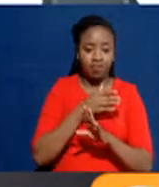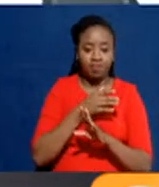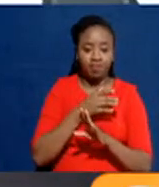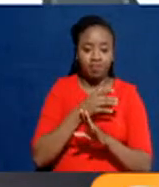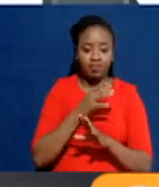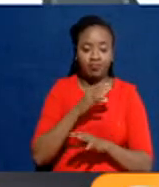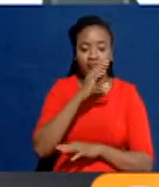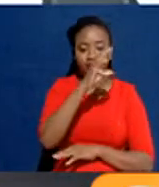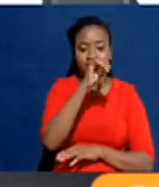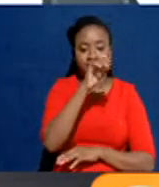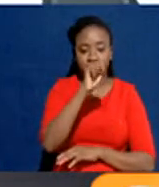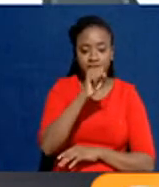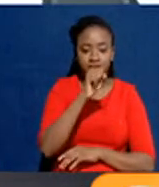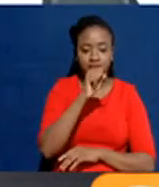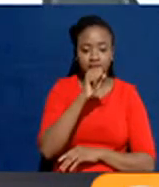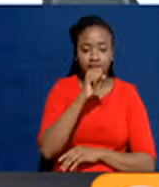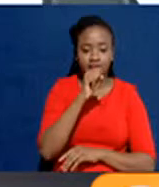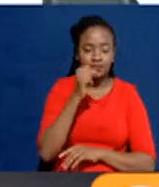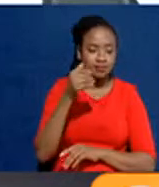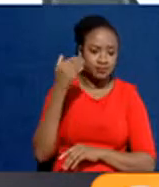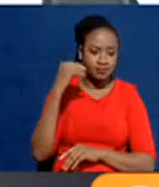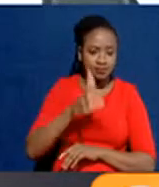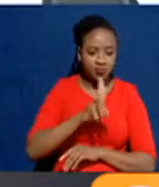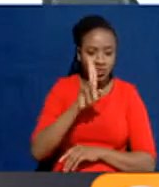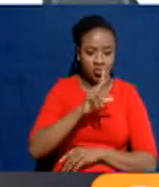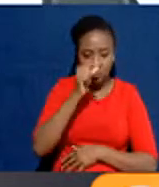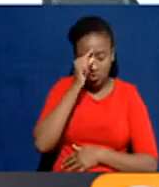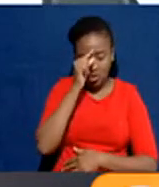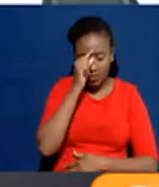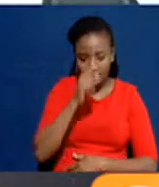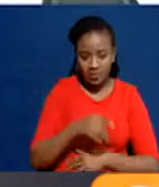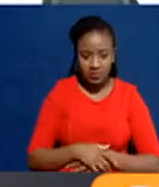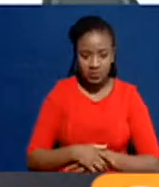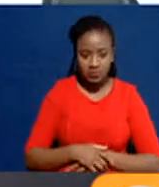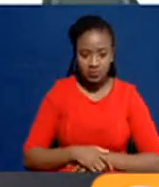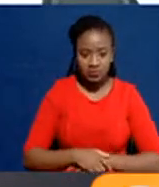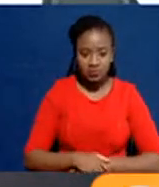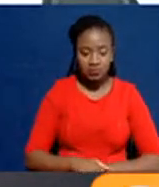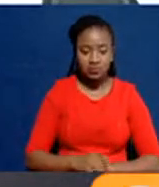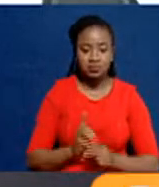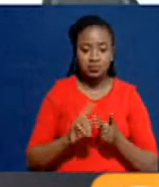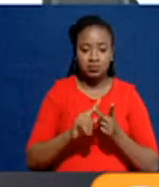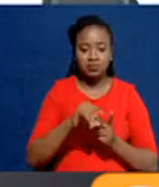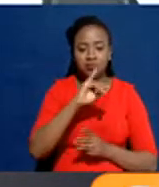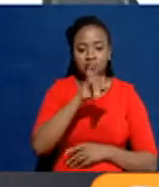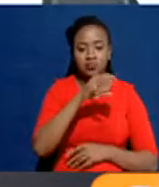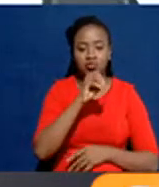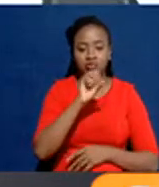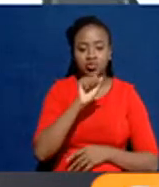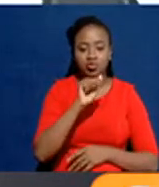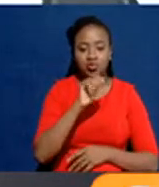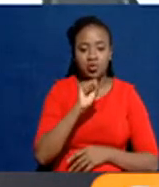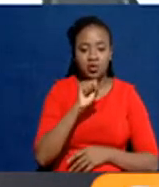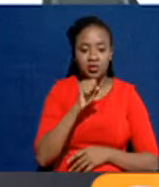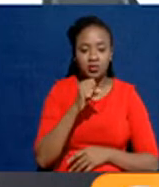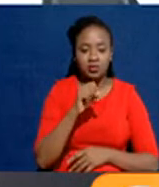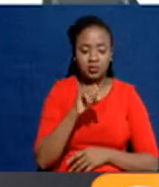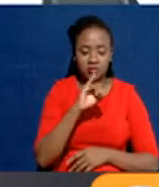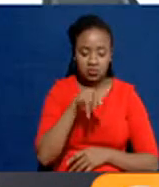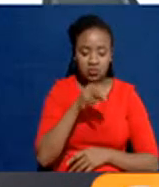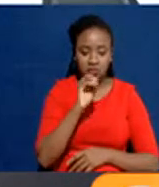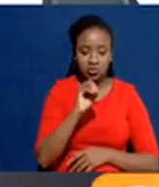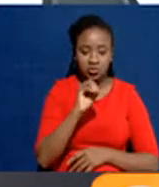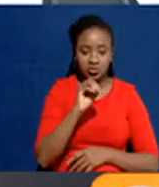chief administrative secretary in the previous administration. Joash Mangi as well. I mean, naturally, they didn't